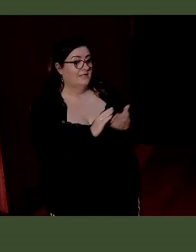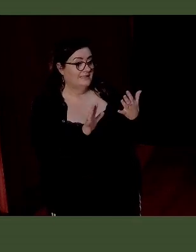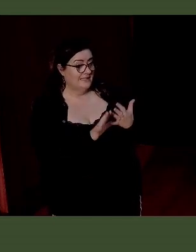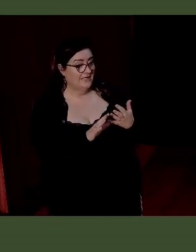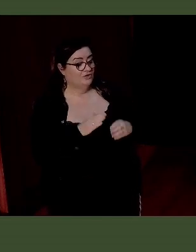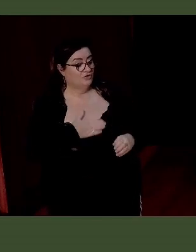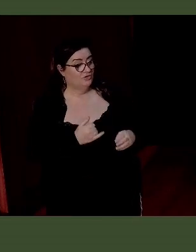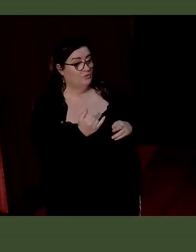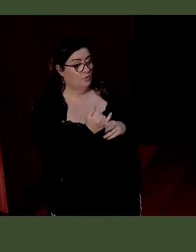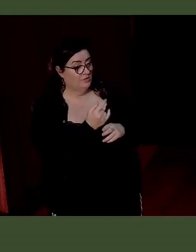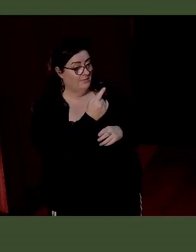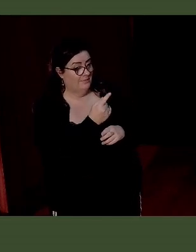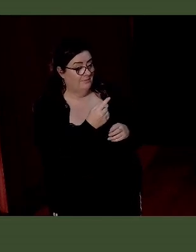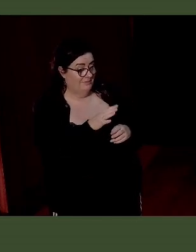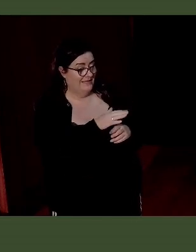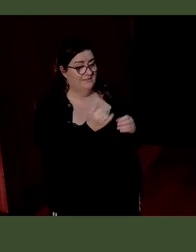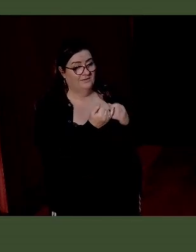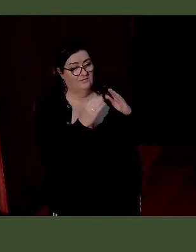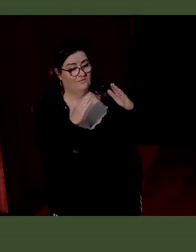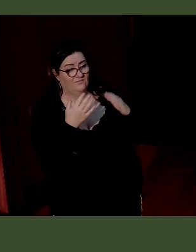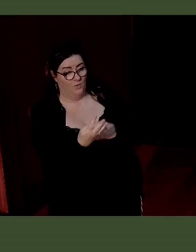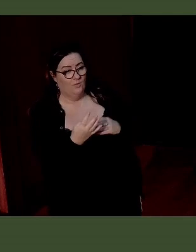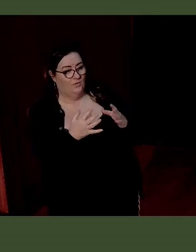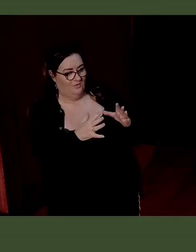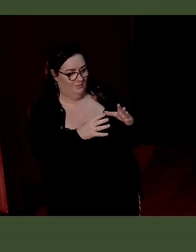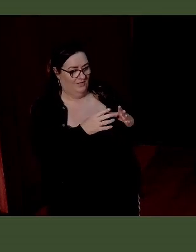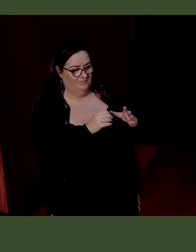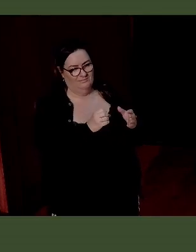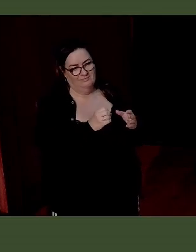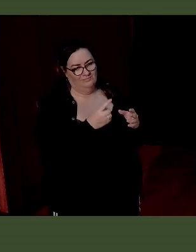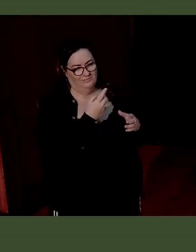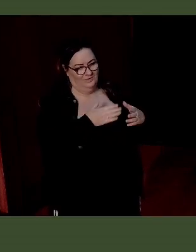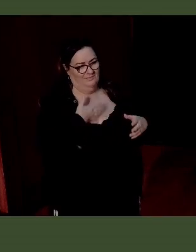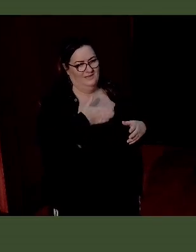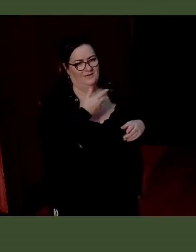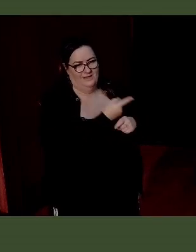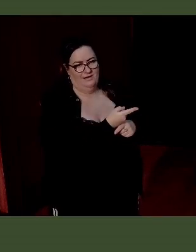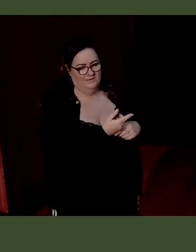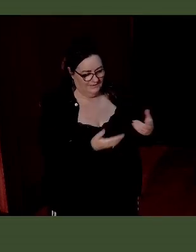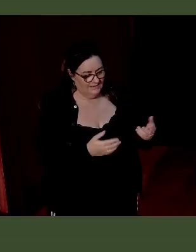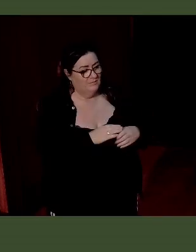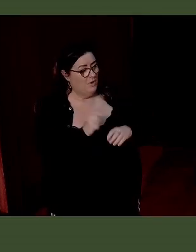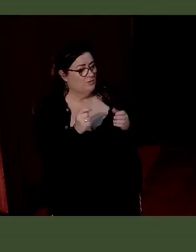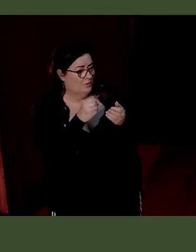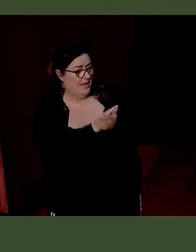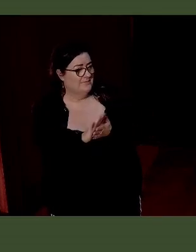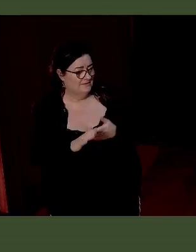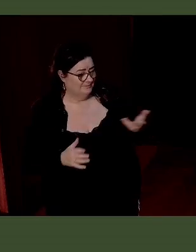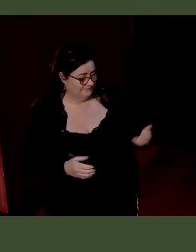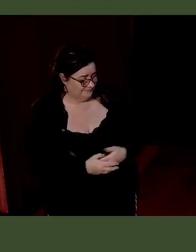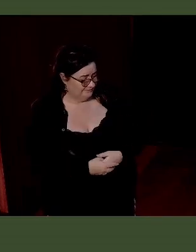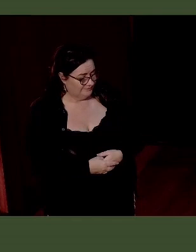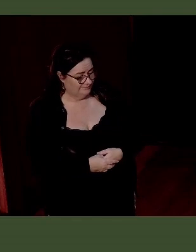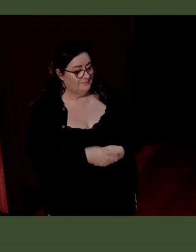in four was occupied in the average workhouse. In other words, they were largely empty. But the massive reduction in institutions meant